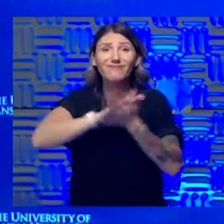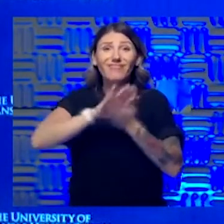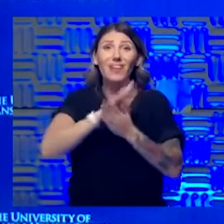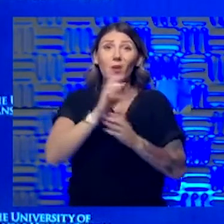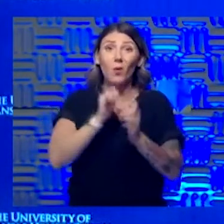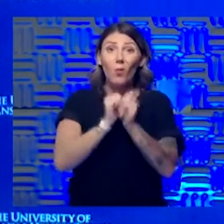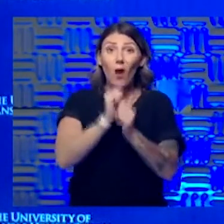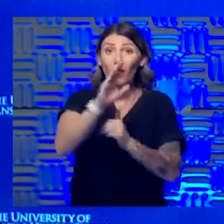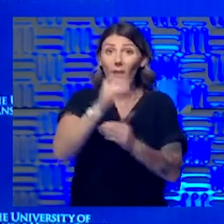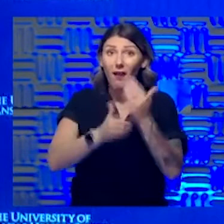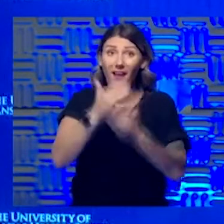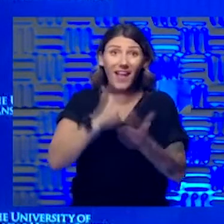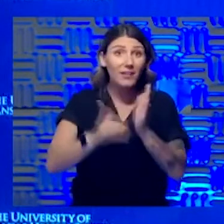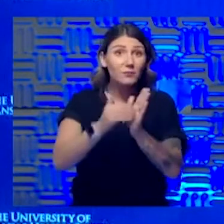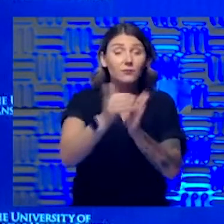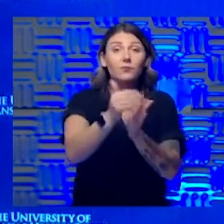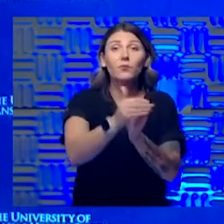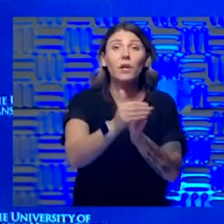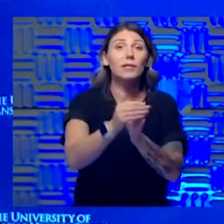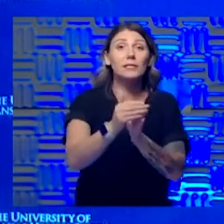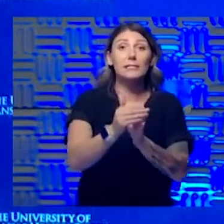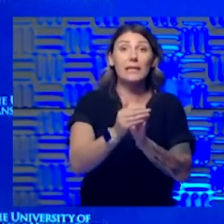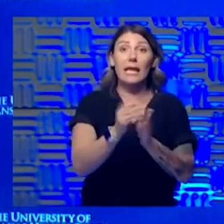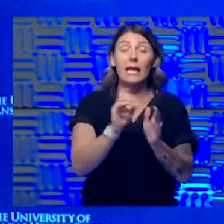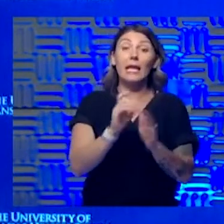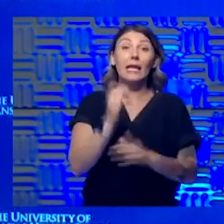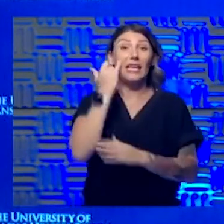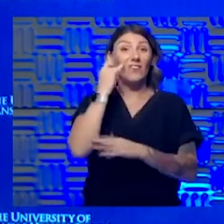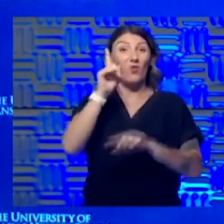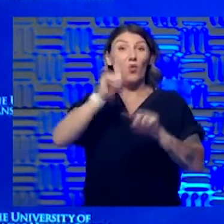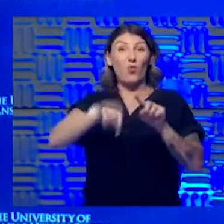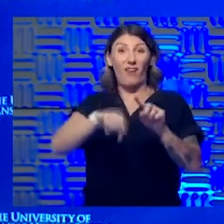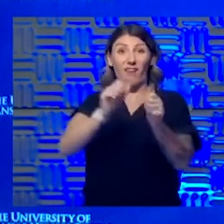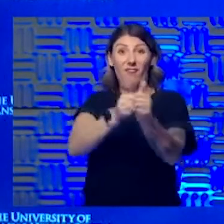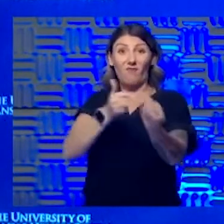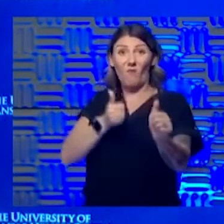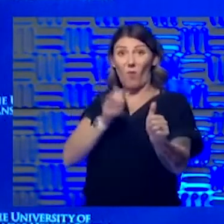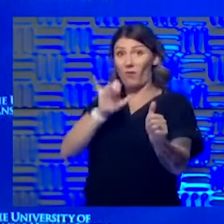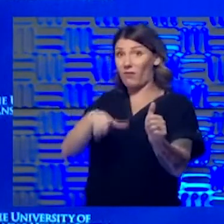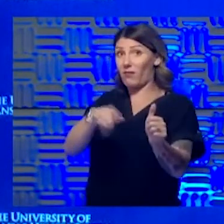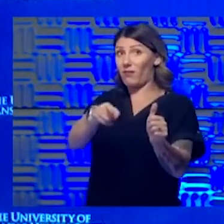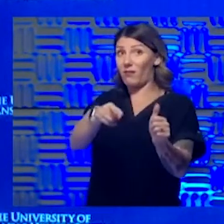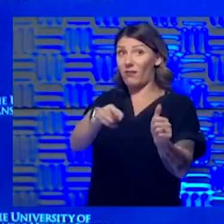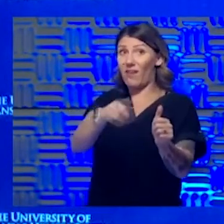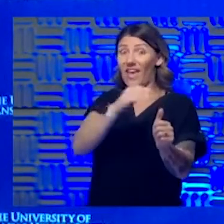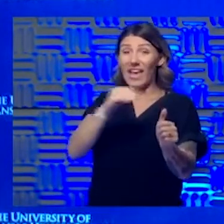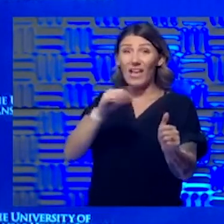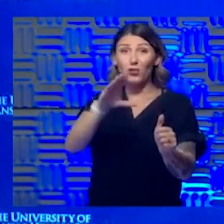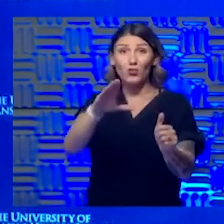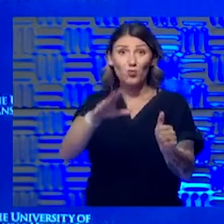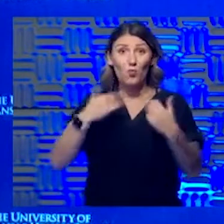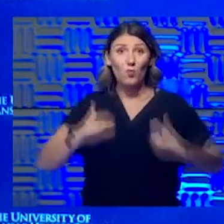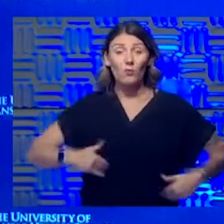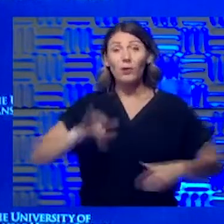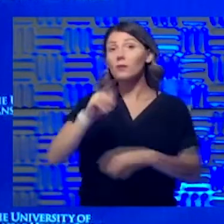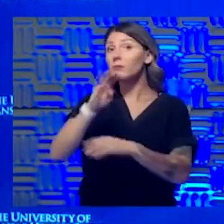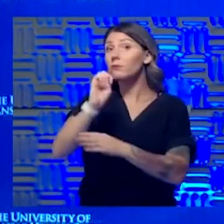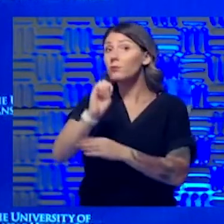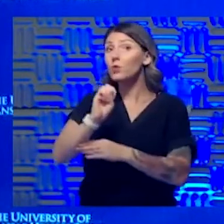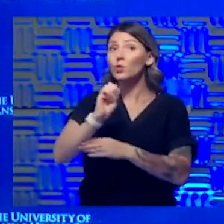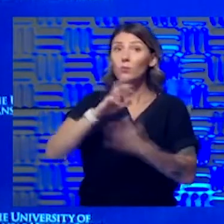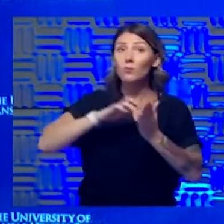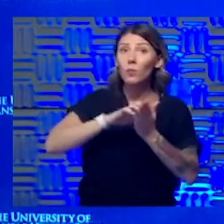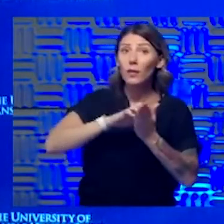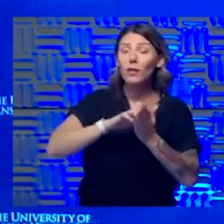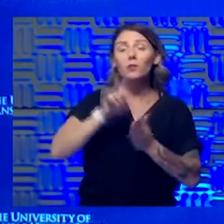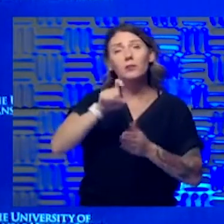really into that kind of a situation. If you can't be in that situation and you're immunosuppressed, I think you have to be really careful and thoughtful. That